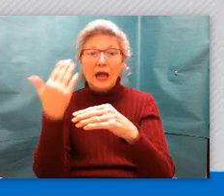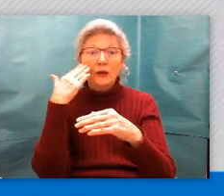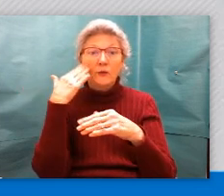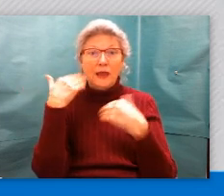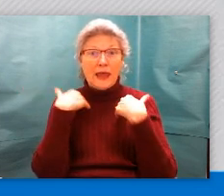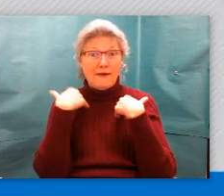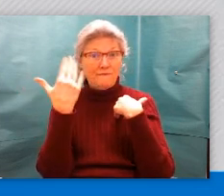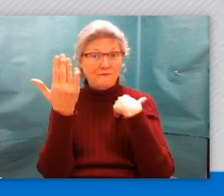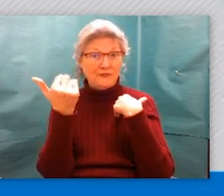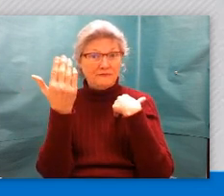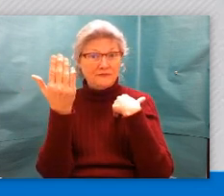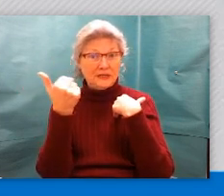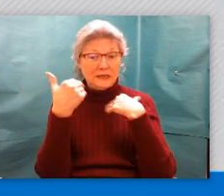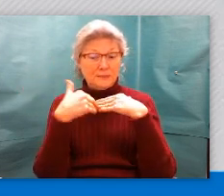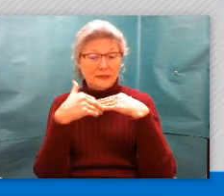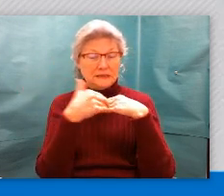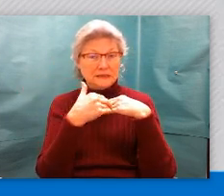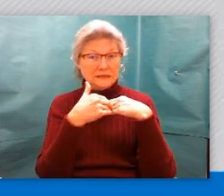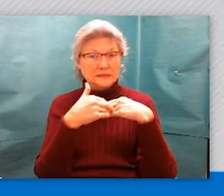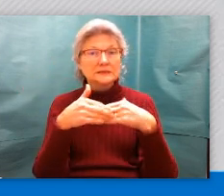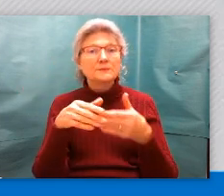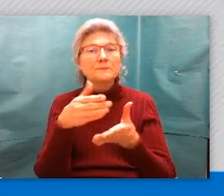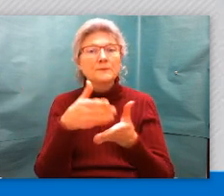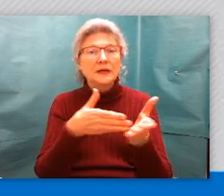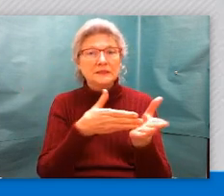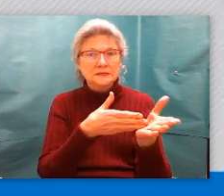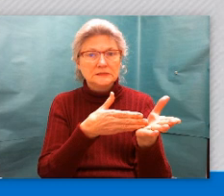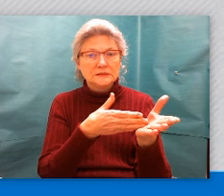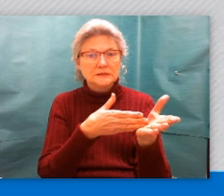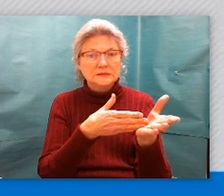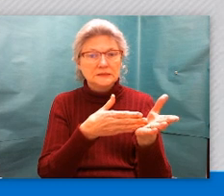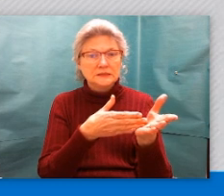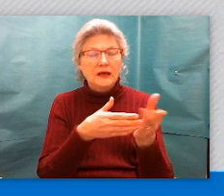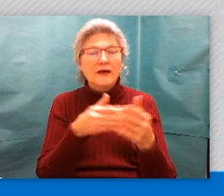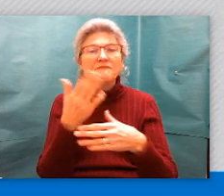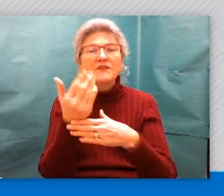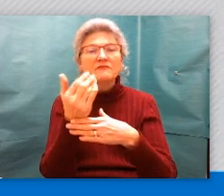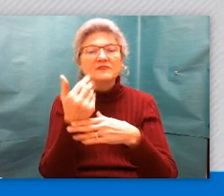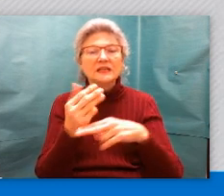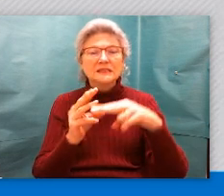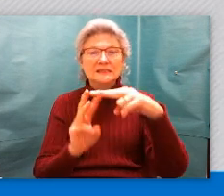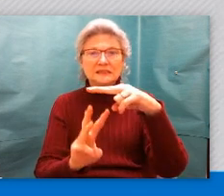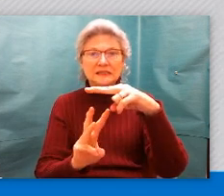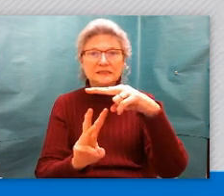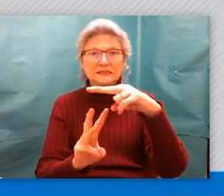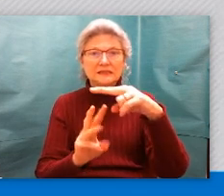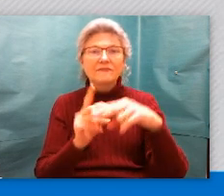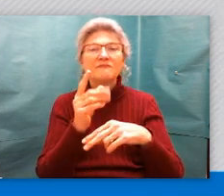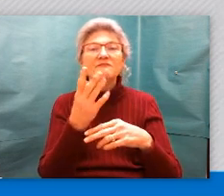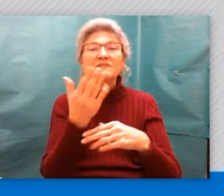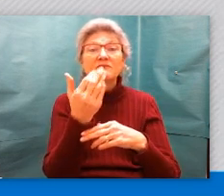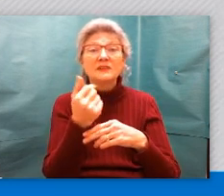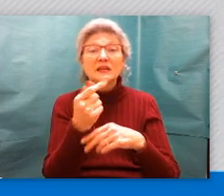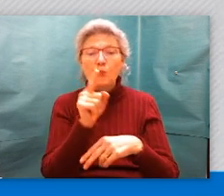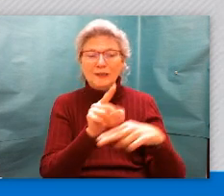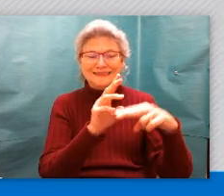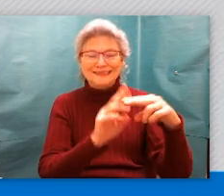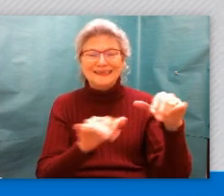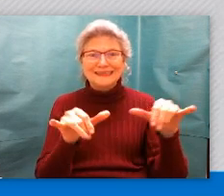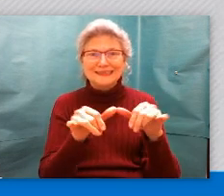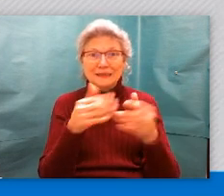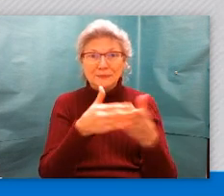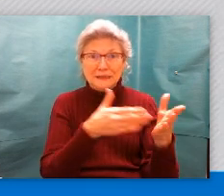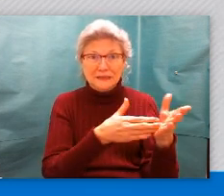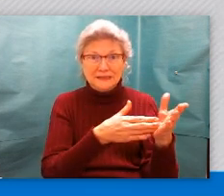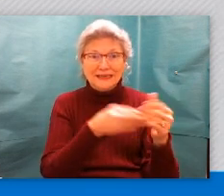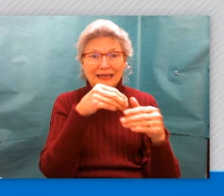15 out of 6. This means that there's 15 1/6 size pieces in 2 3/6 loaves